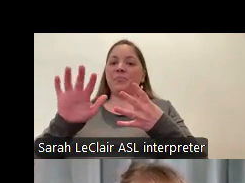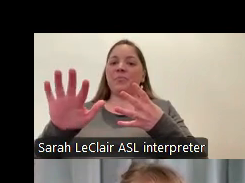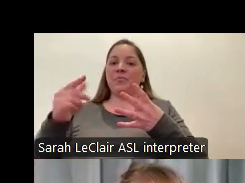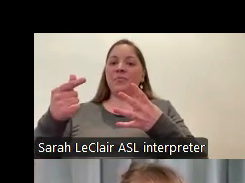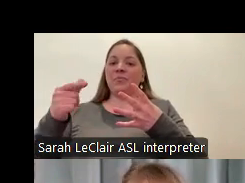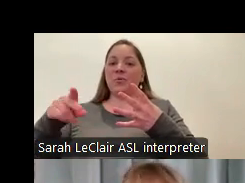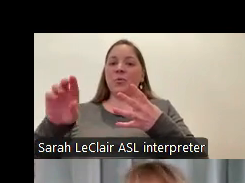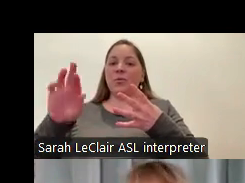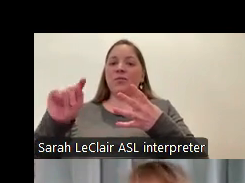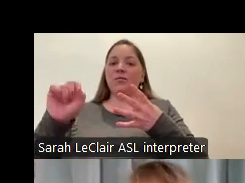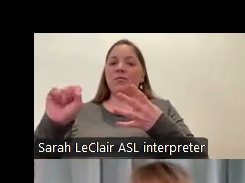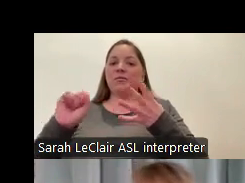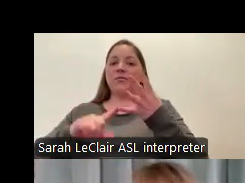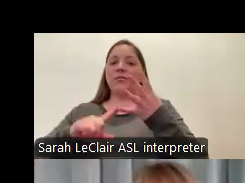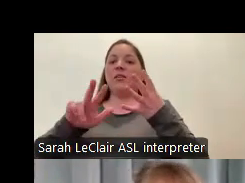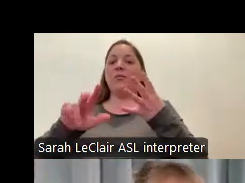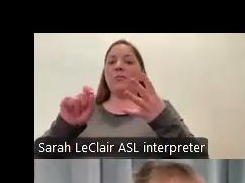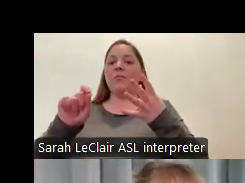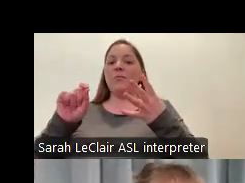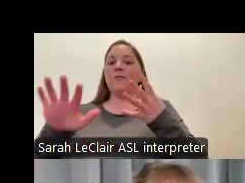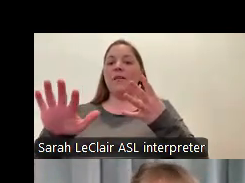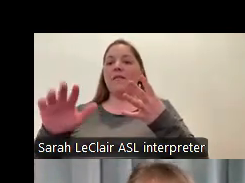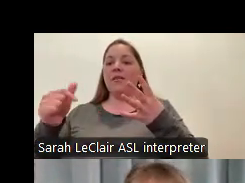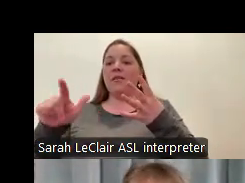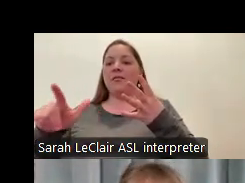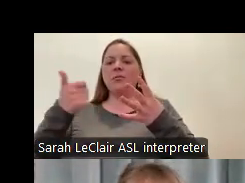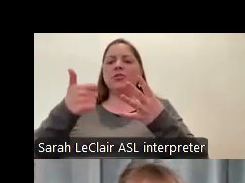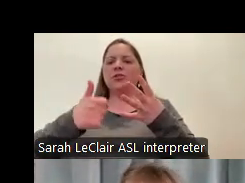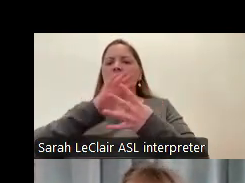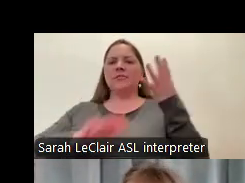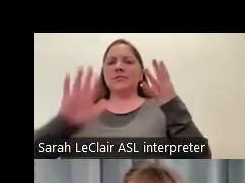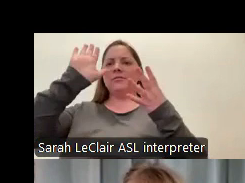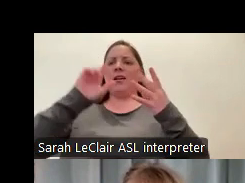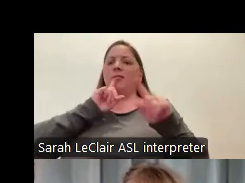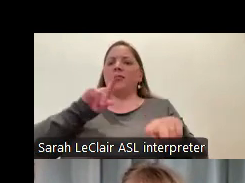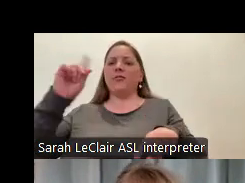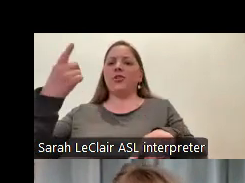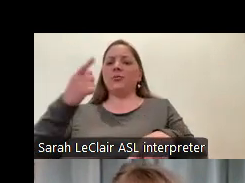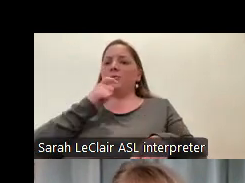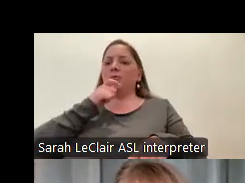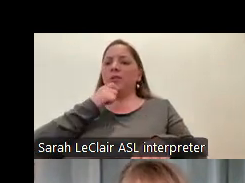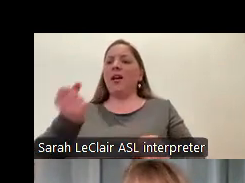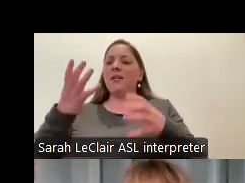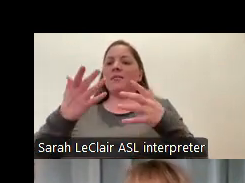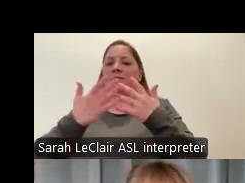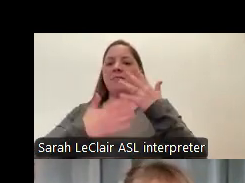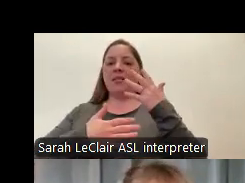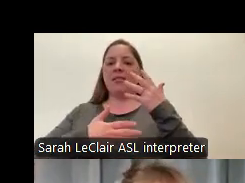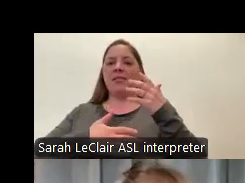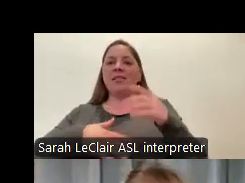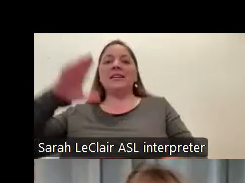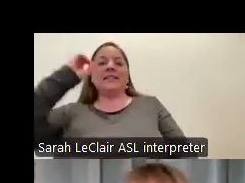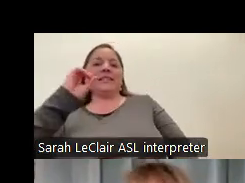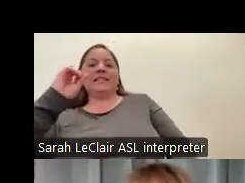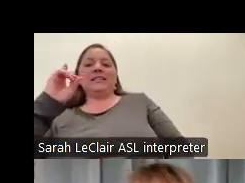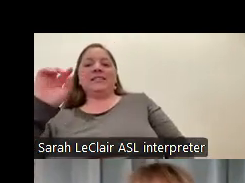quarts, or 3.5 gallons. How much blood does your Rachel Led does